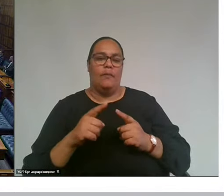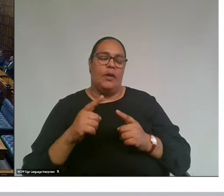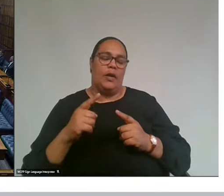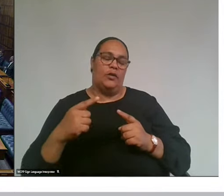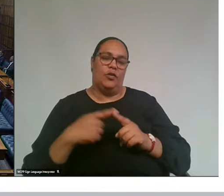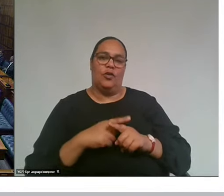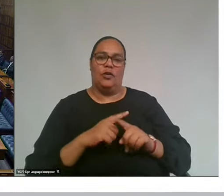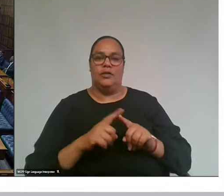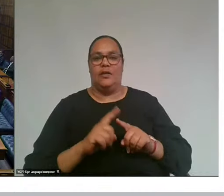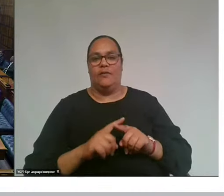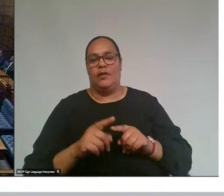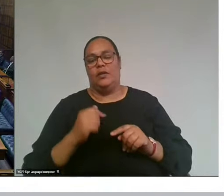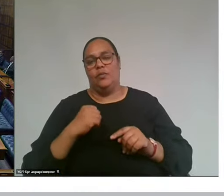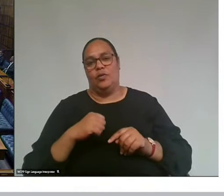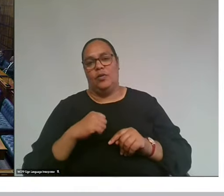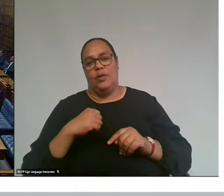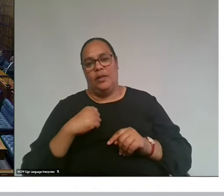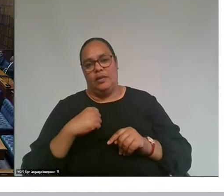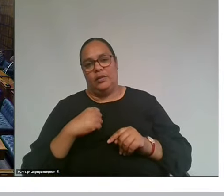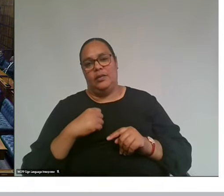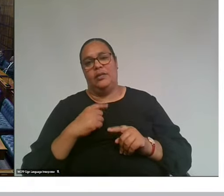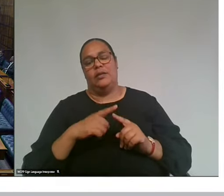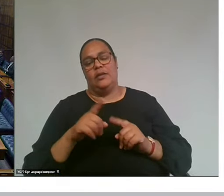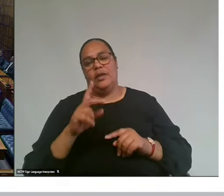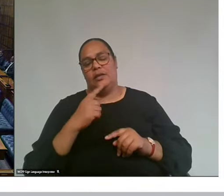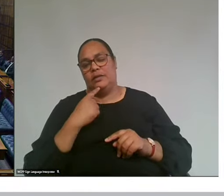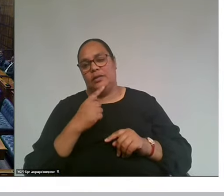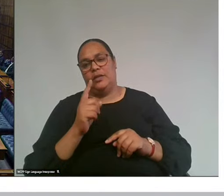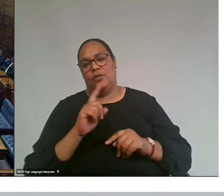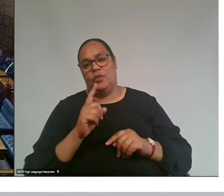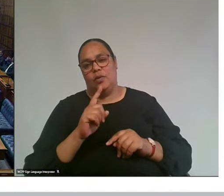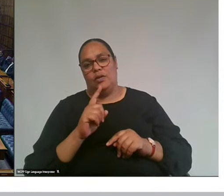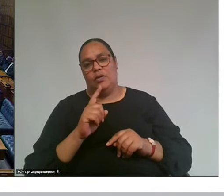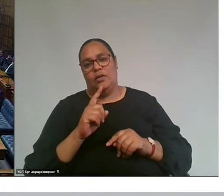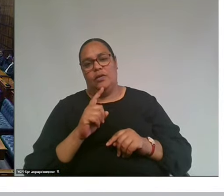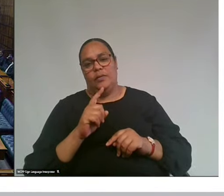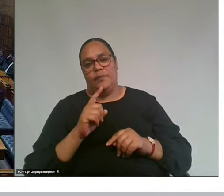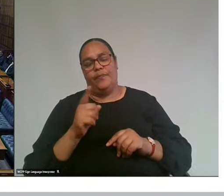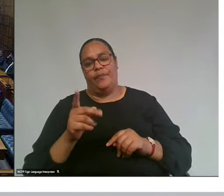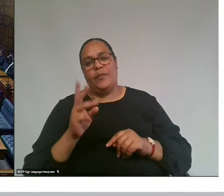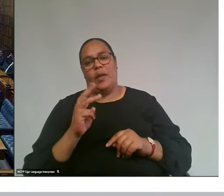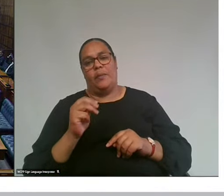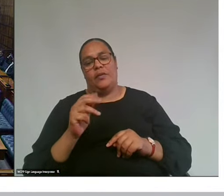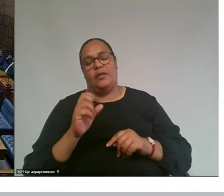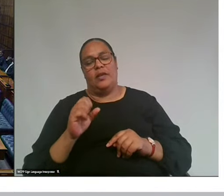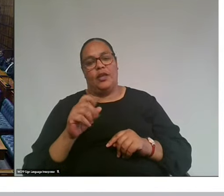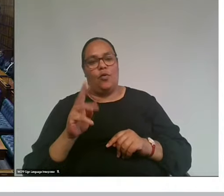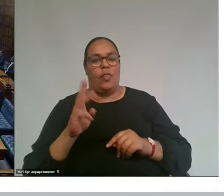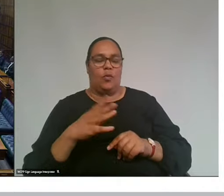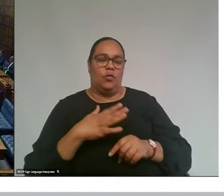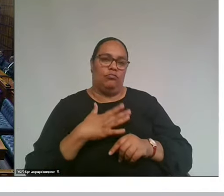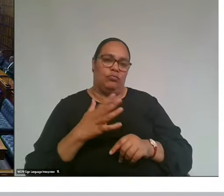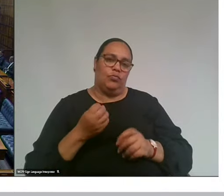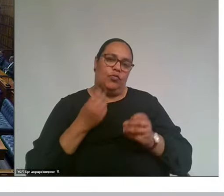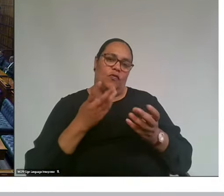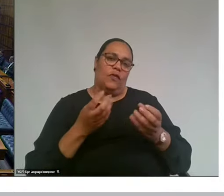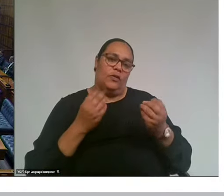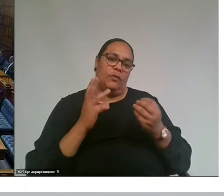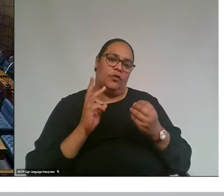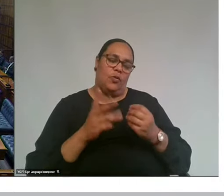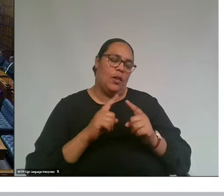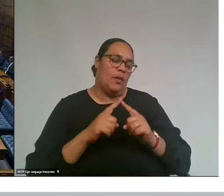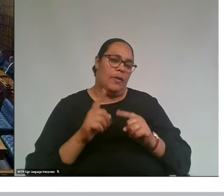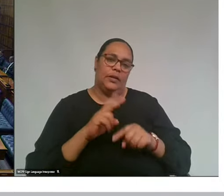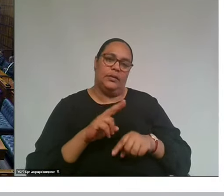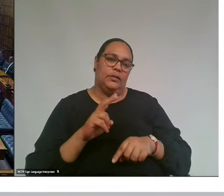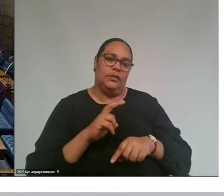um the different municipalities um they mentioned um to members SE that they would be willing to provide that information but it wasn't